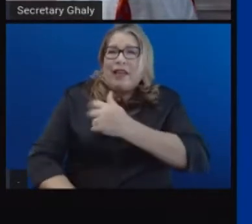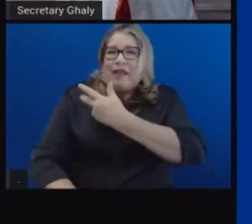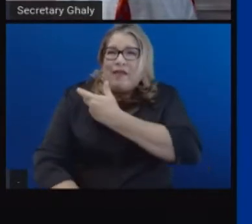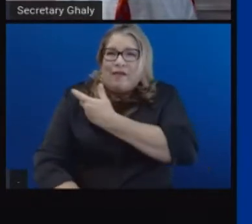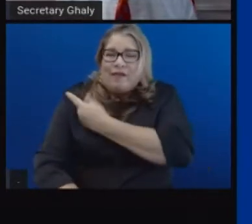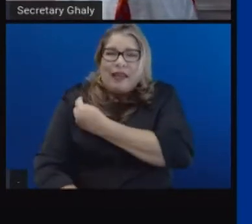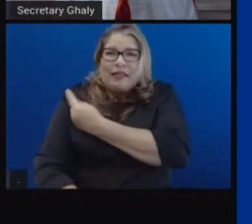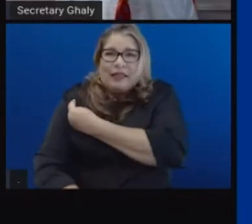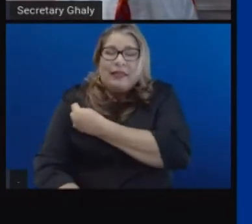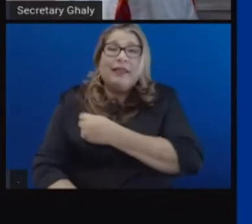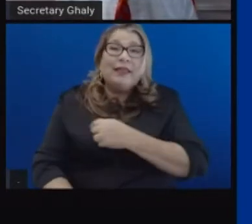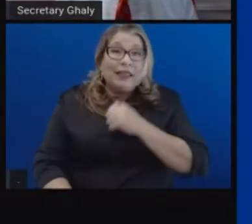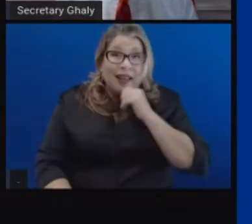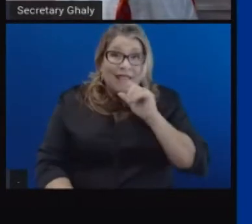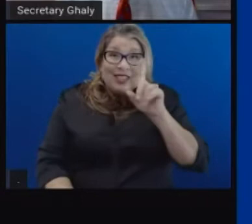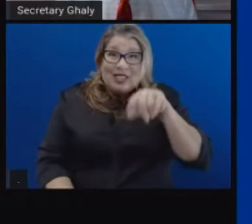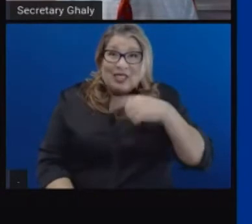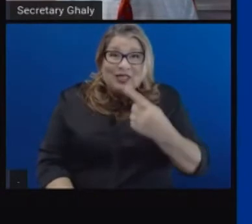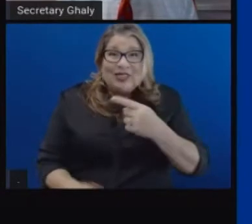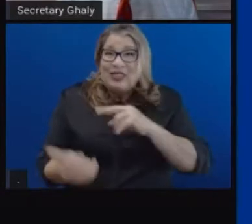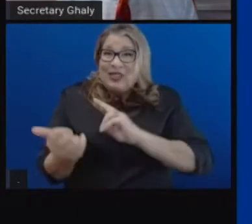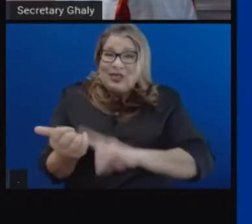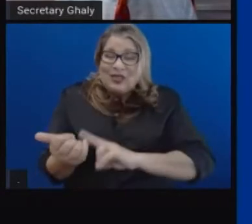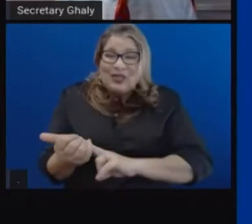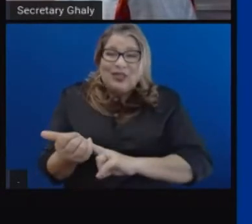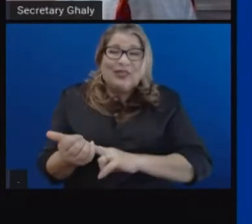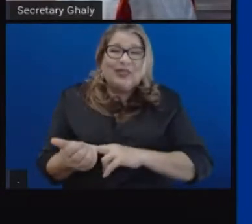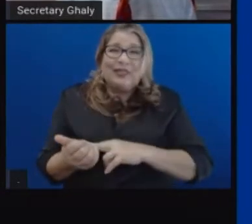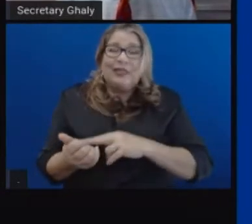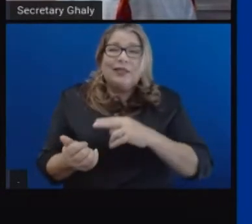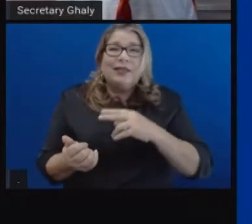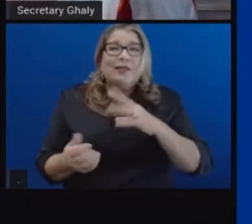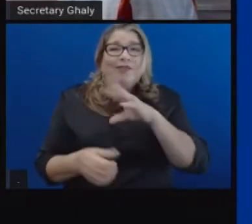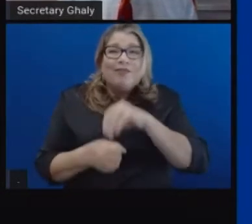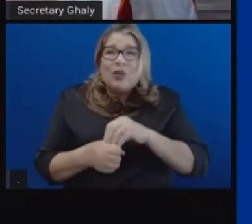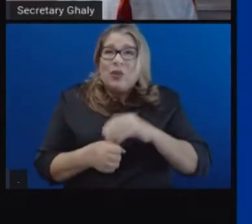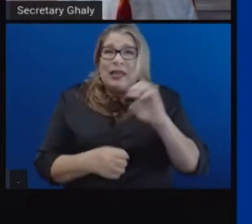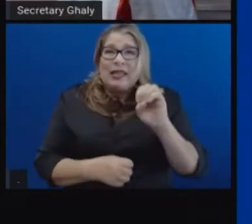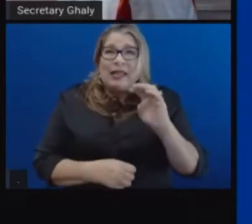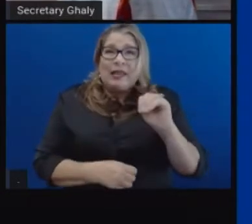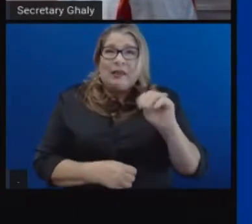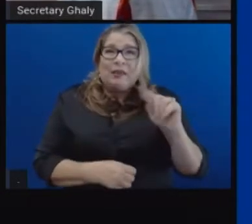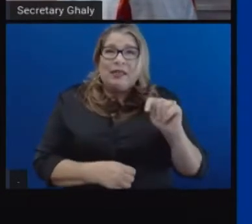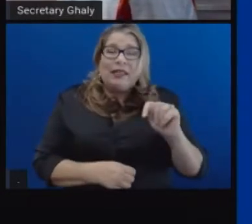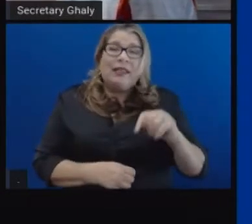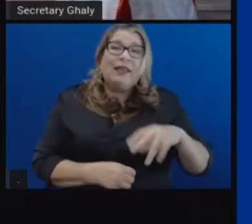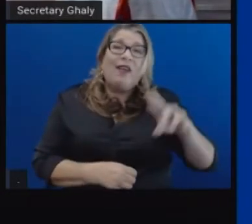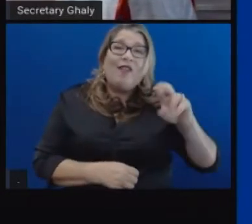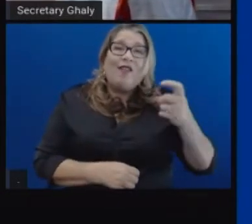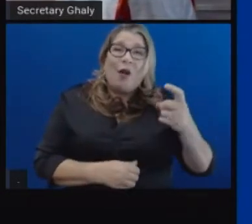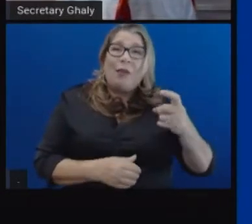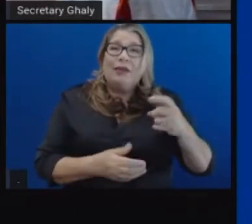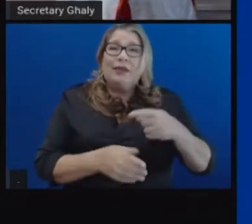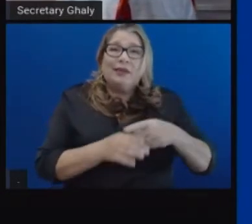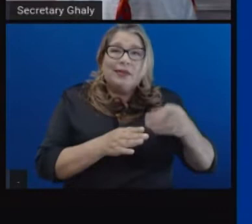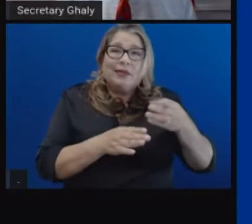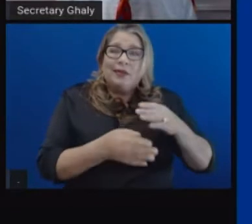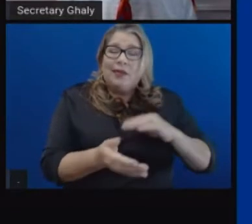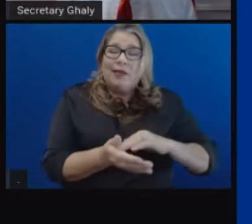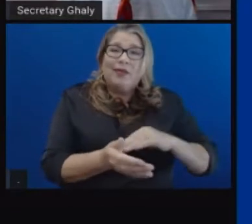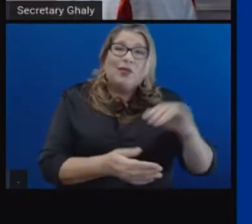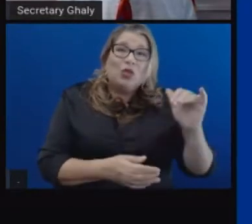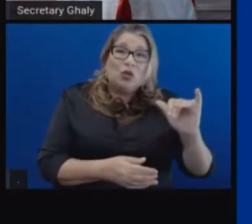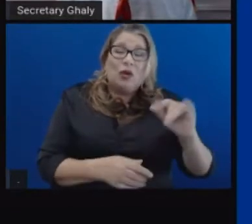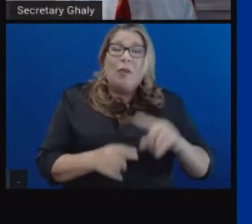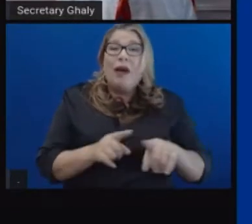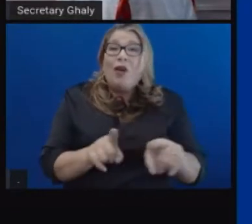efforts. It's not just nurses and others, EMTs, pharmacists to actually do the vaccination, but it's a whole host of people